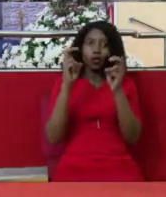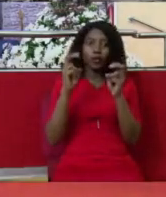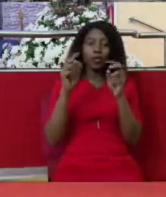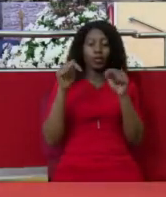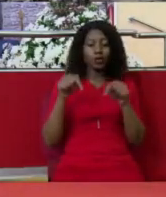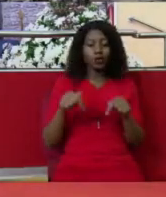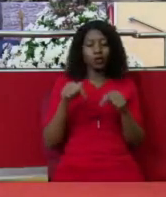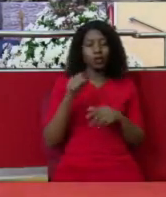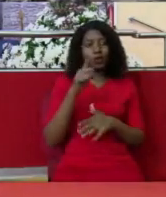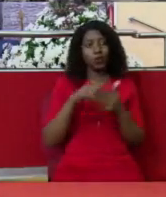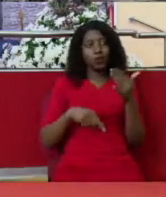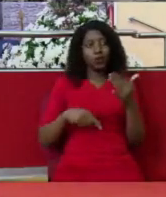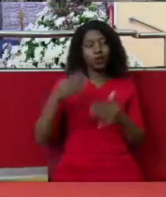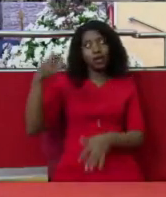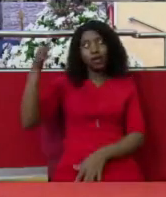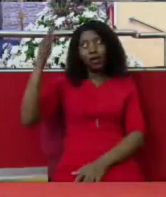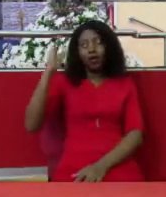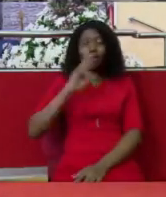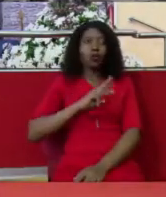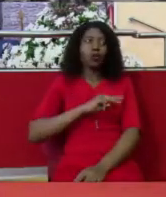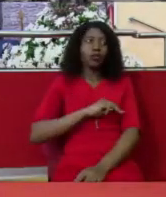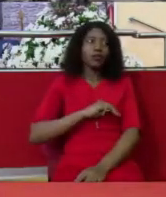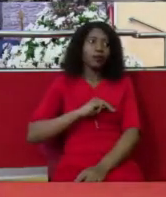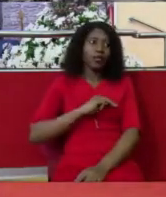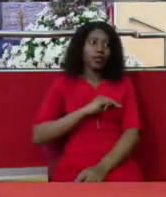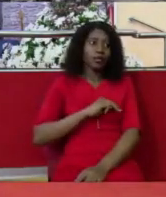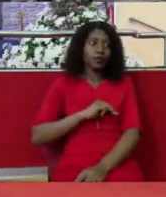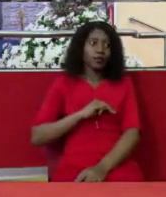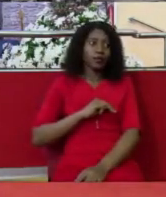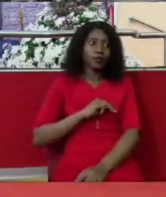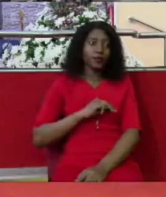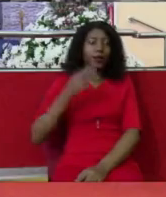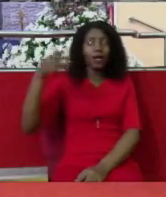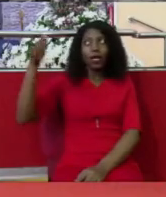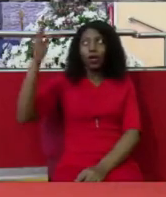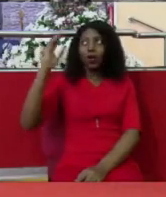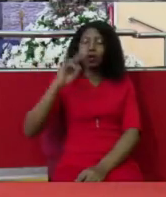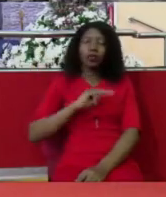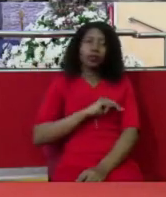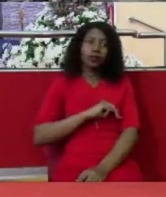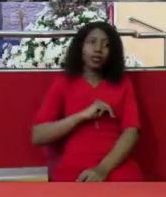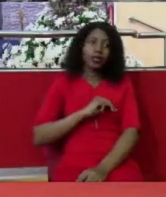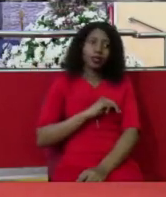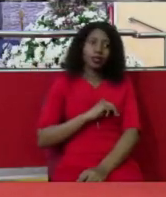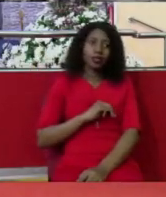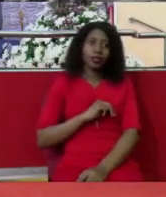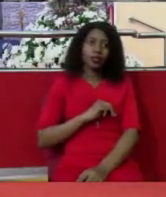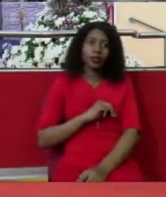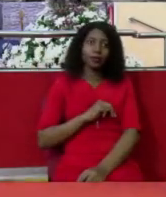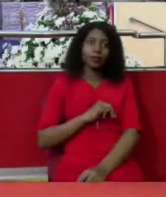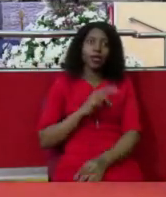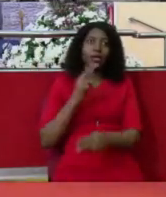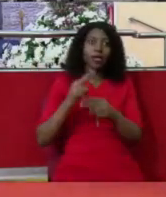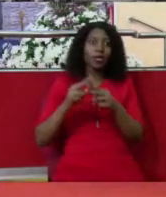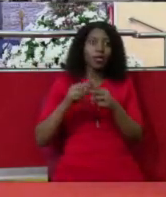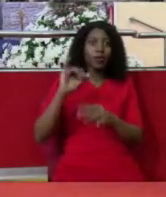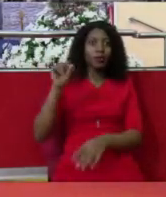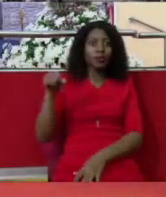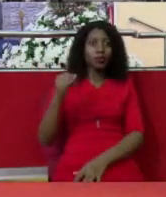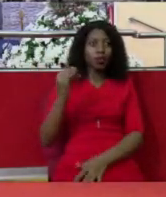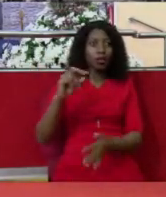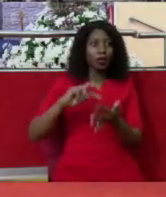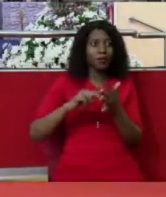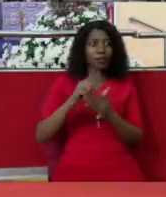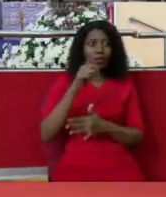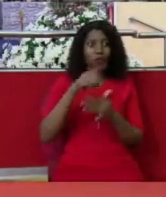mercy. Na mada yetu leo ni kuhusu rehema ya Bwana. God's mercy. Rehema ya Bwana. The name Jonah means a